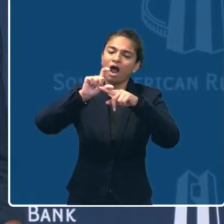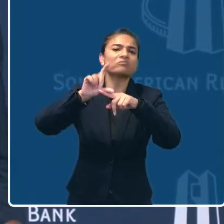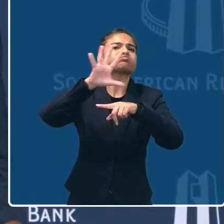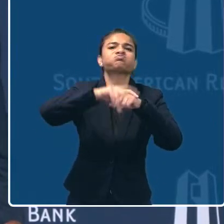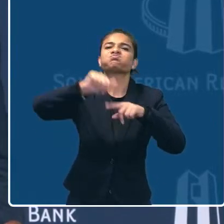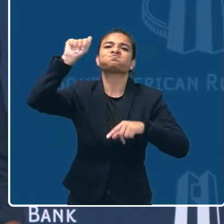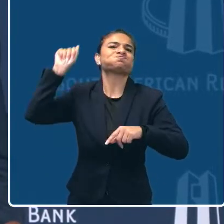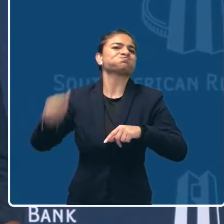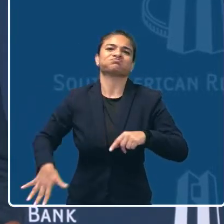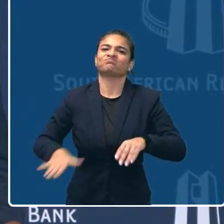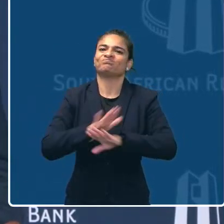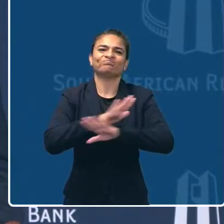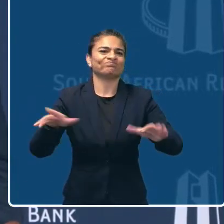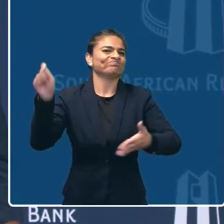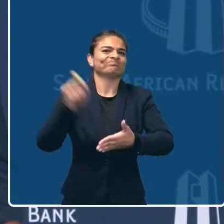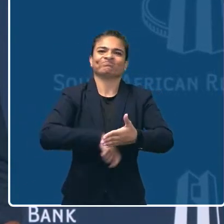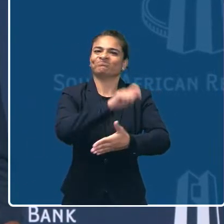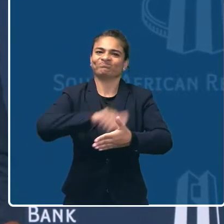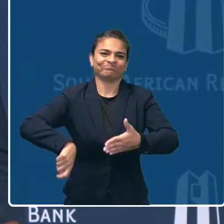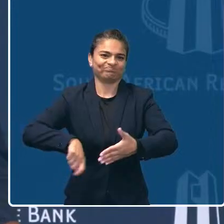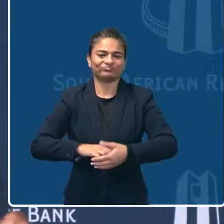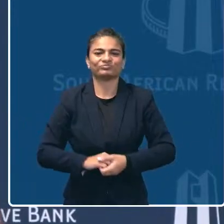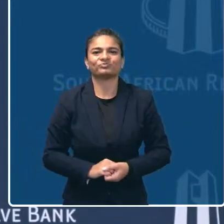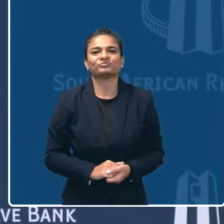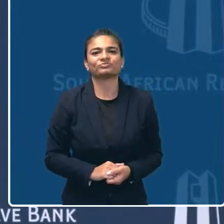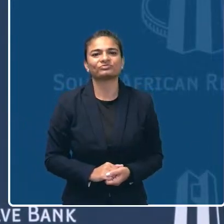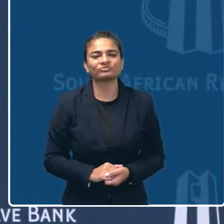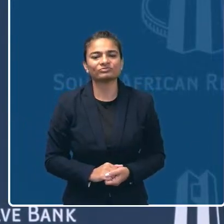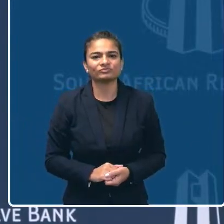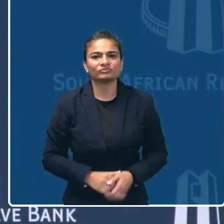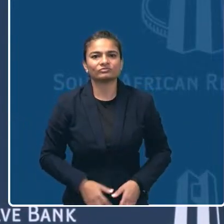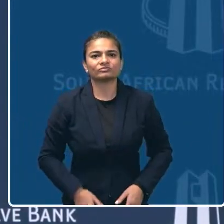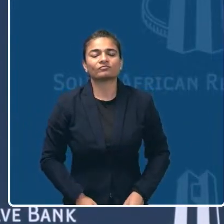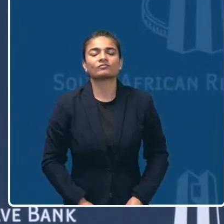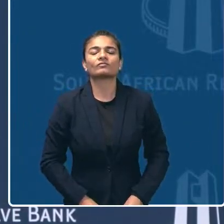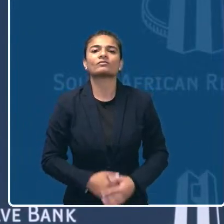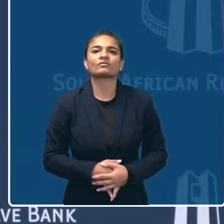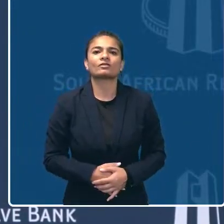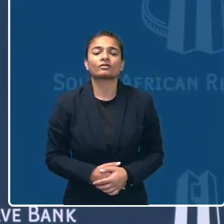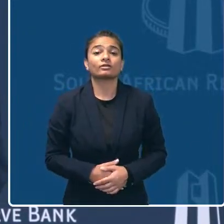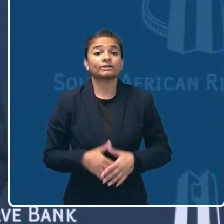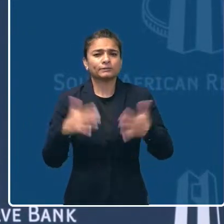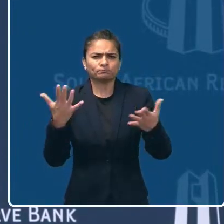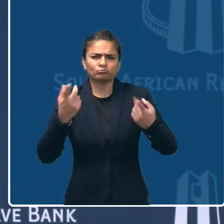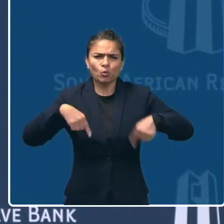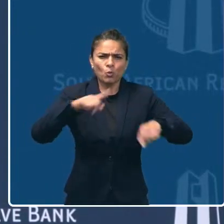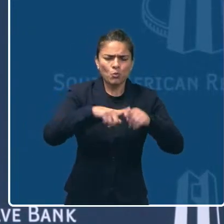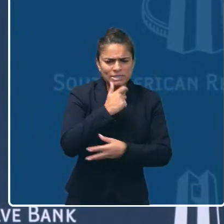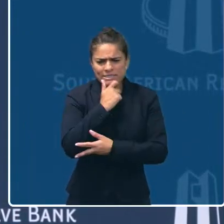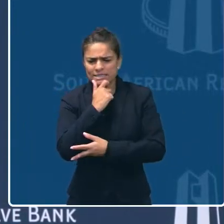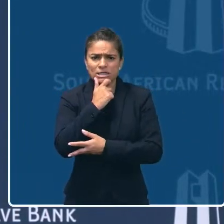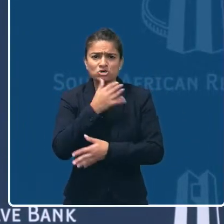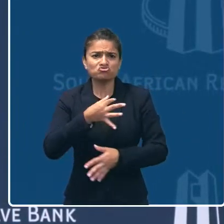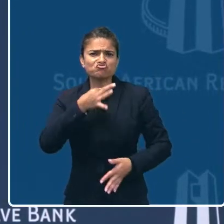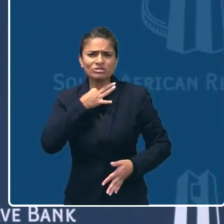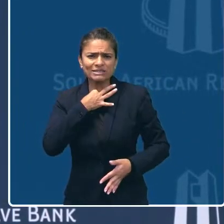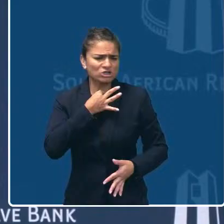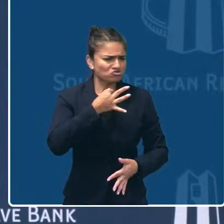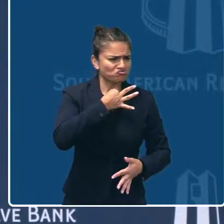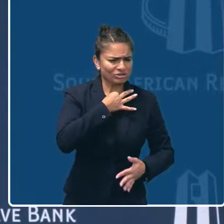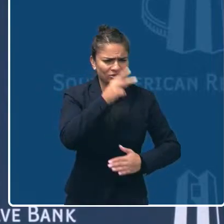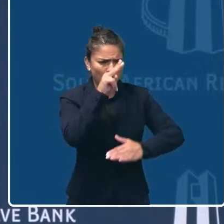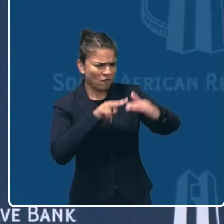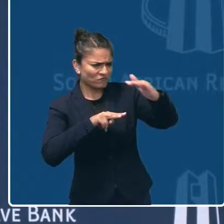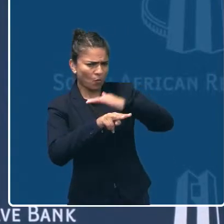since been cancelled. We see balanced risks to this forecast. The threat